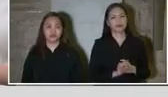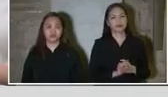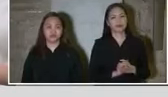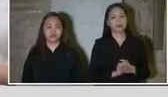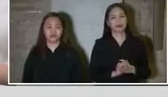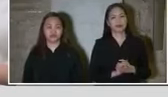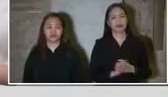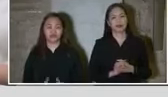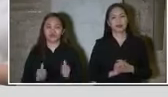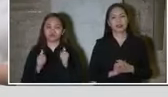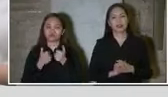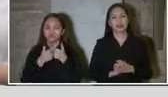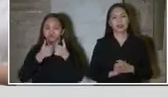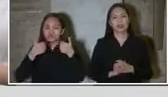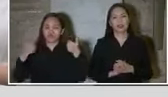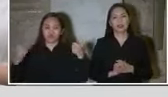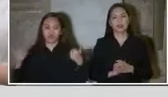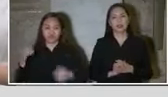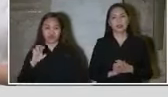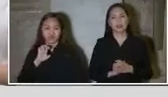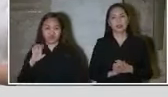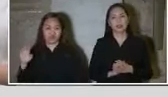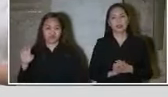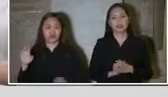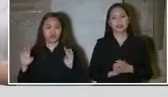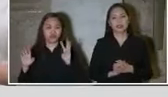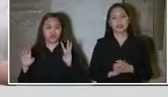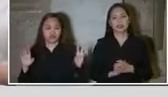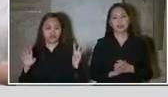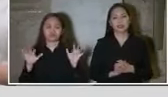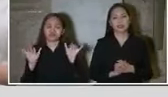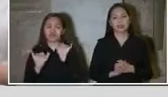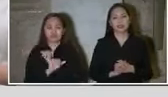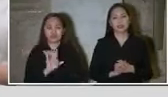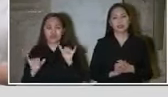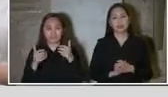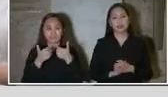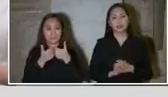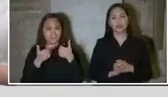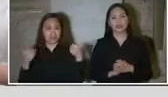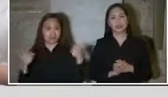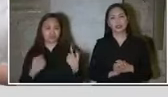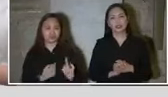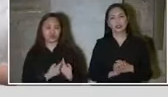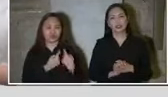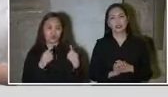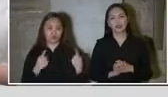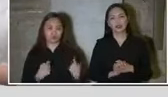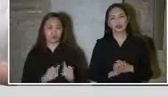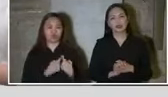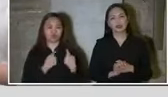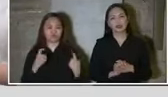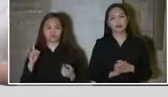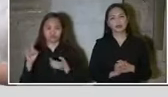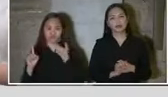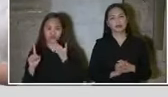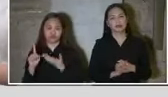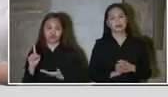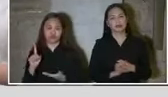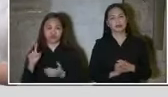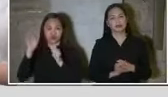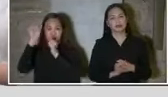As far as the east is from the west, so far he has put our transgressions from us. As